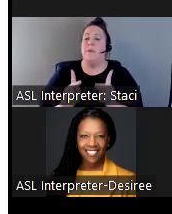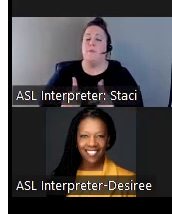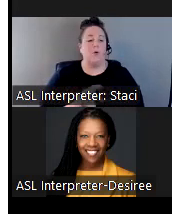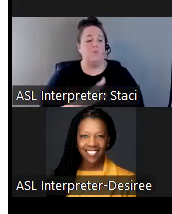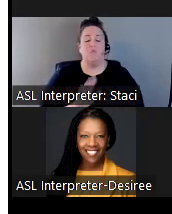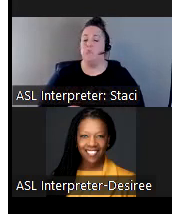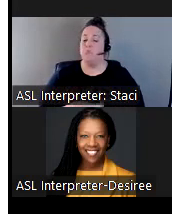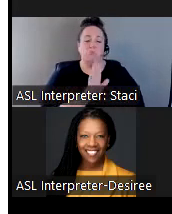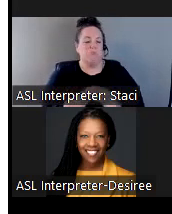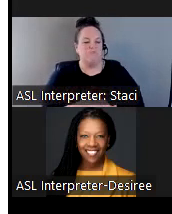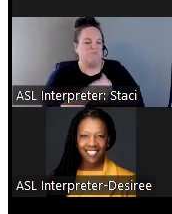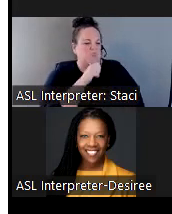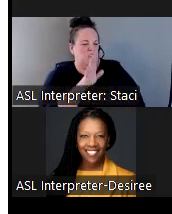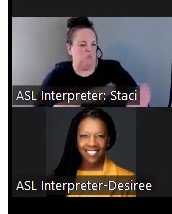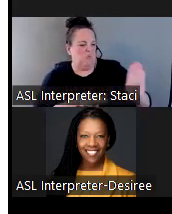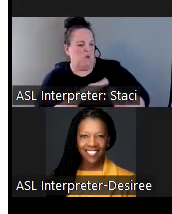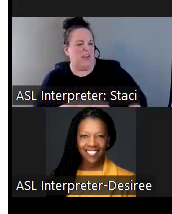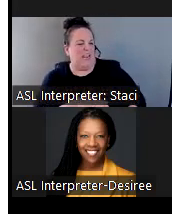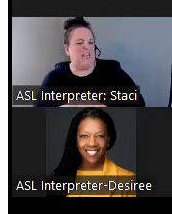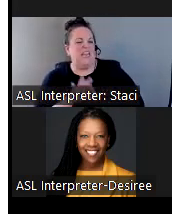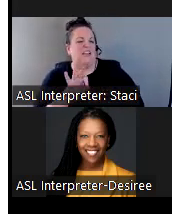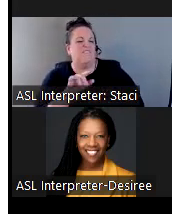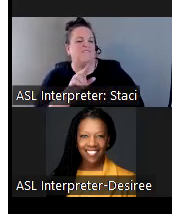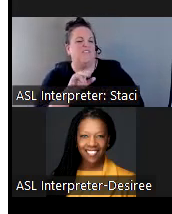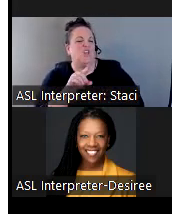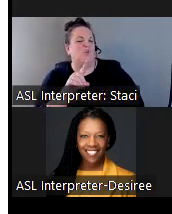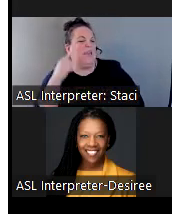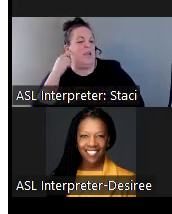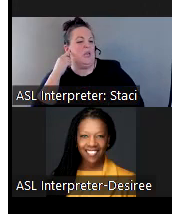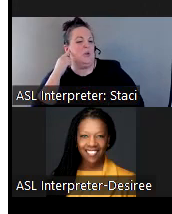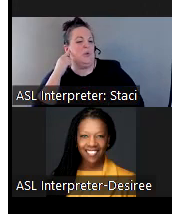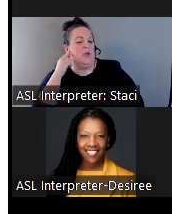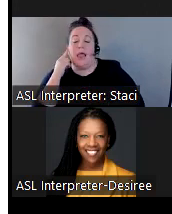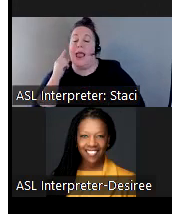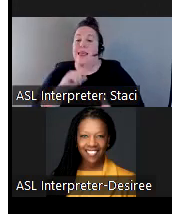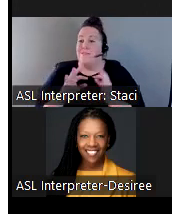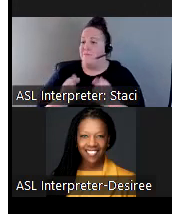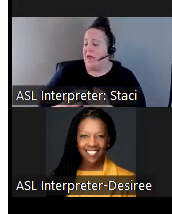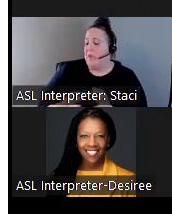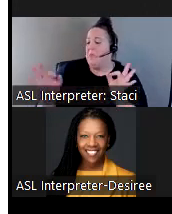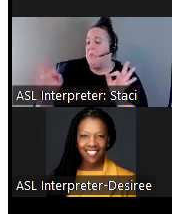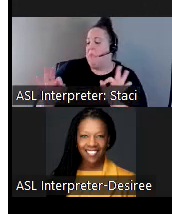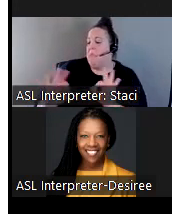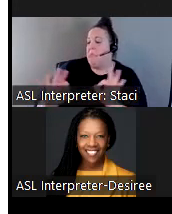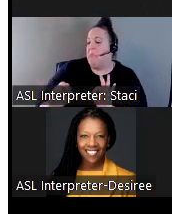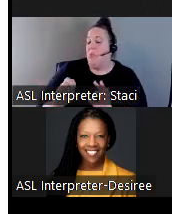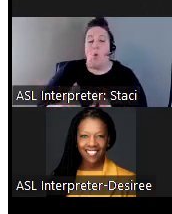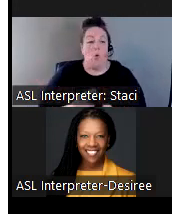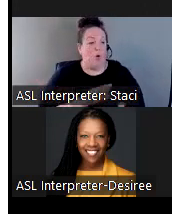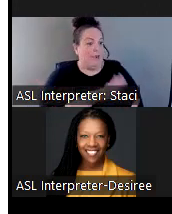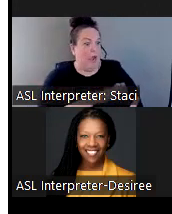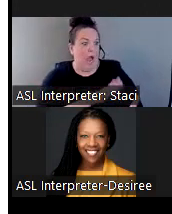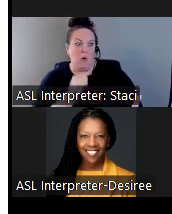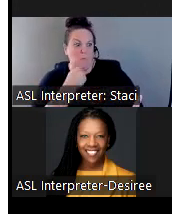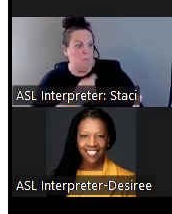oh, not to worry, probably just a little fluid in the ear. And so they don't take it seriously. Or they frighten the parents, say, you